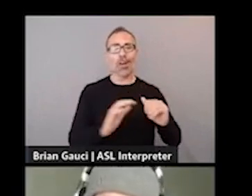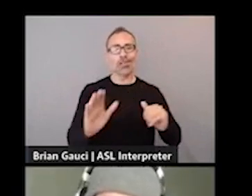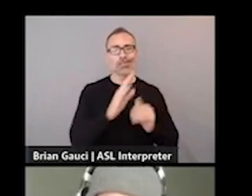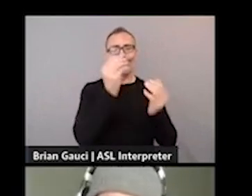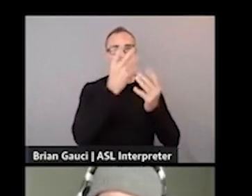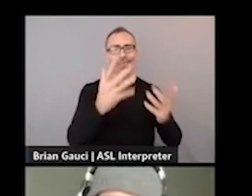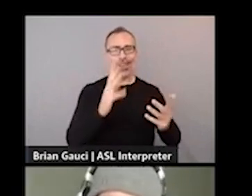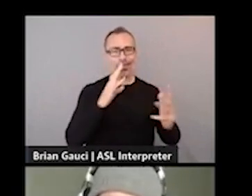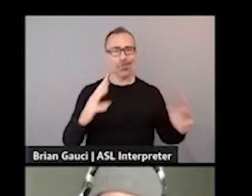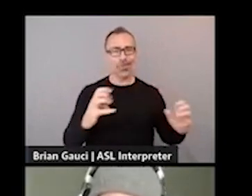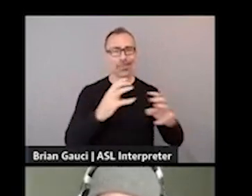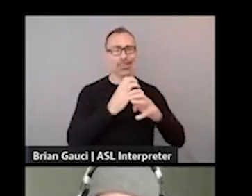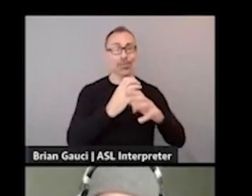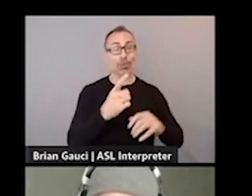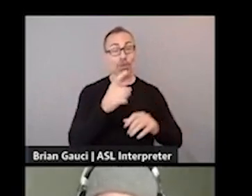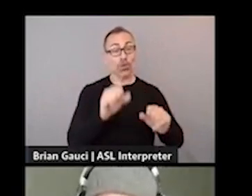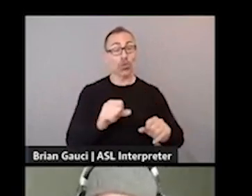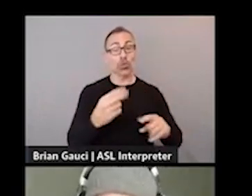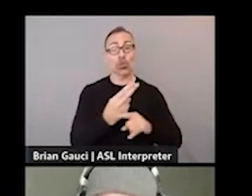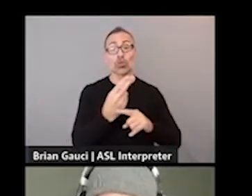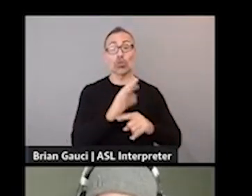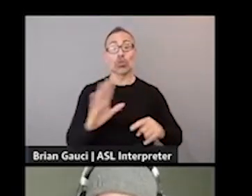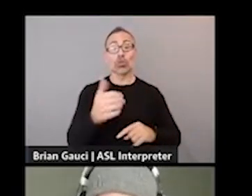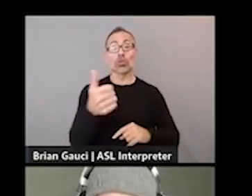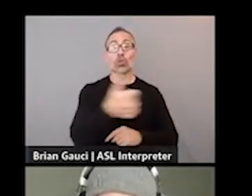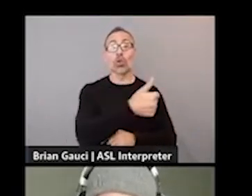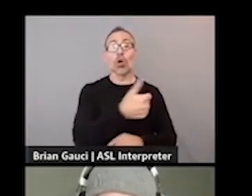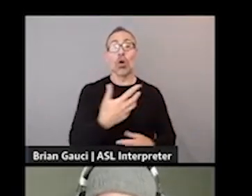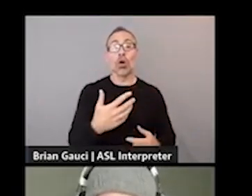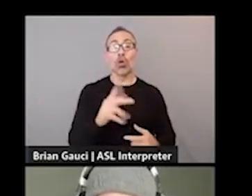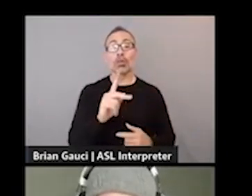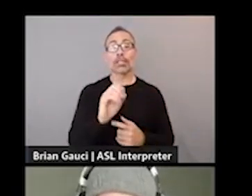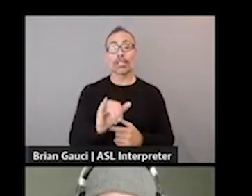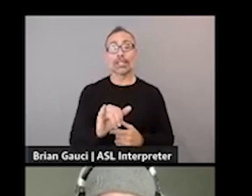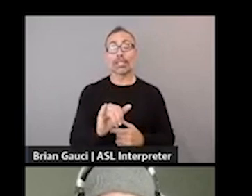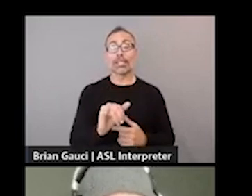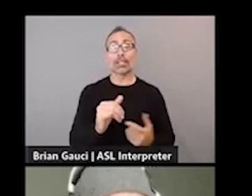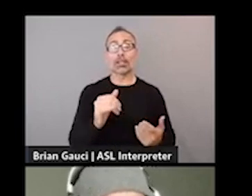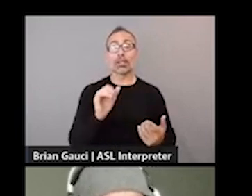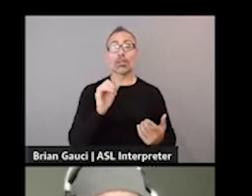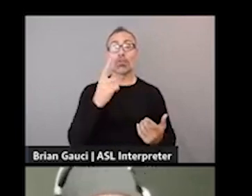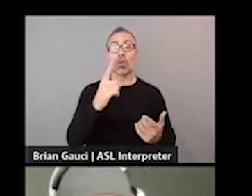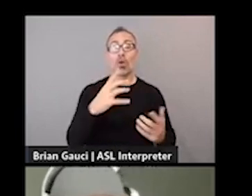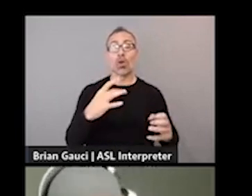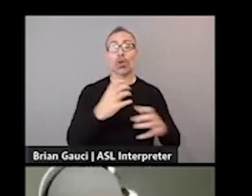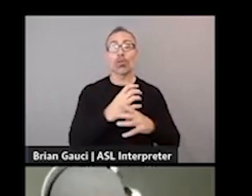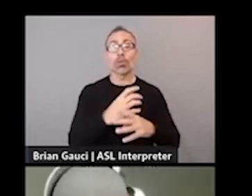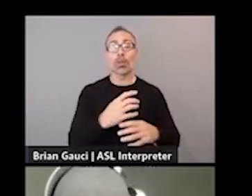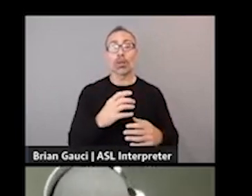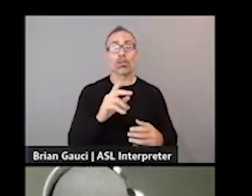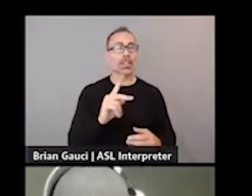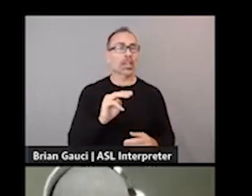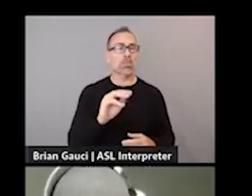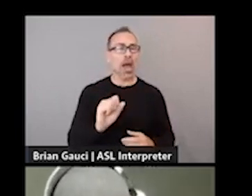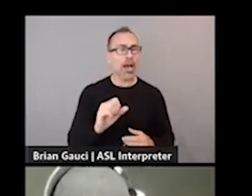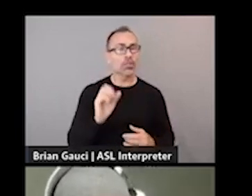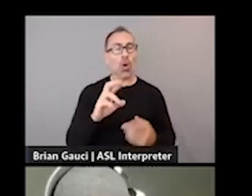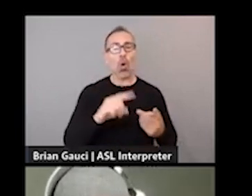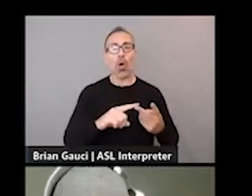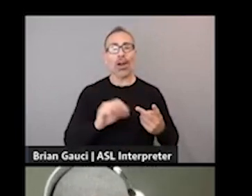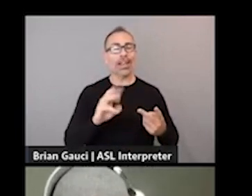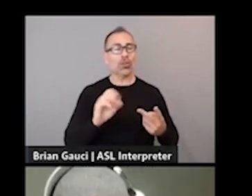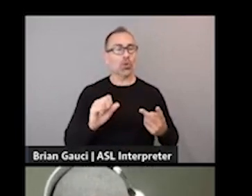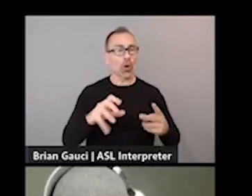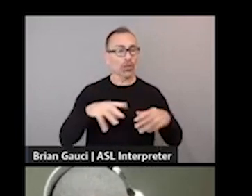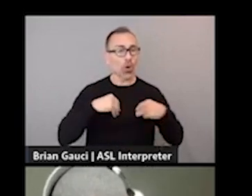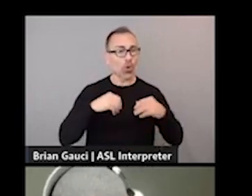You can bring your own KMS key for encrypting the data, or you can let the AWS own the key for that one. The